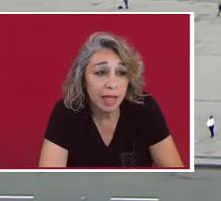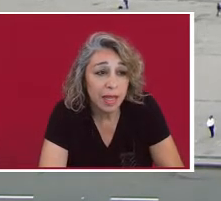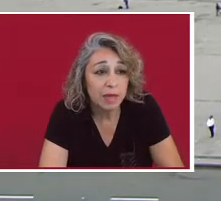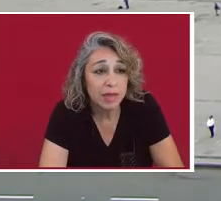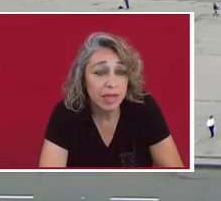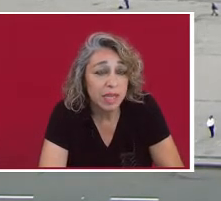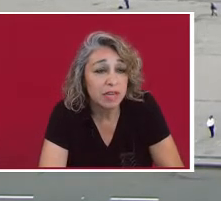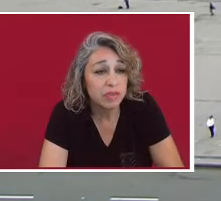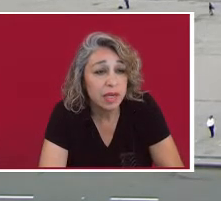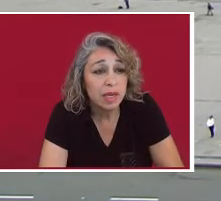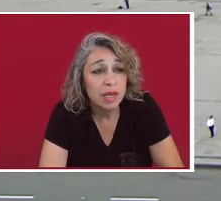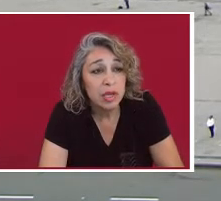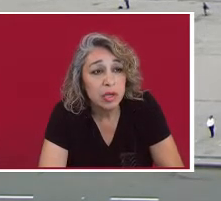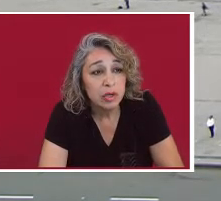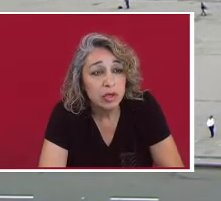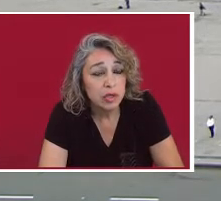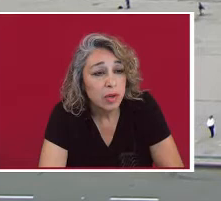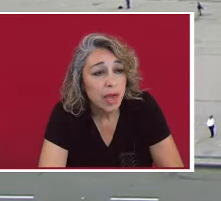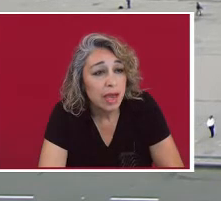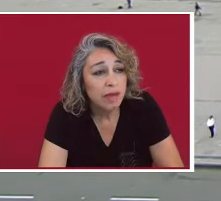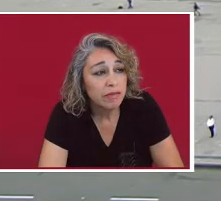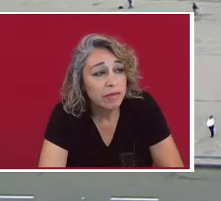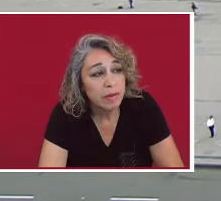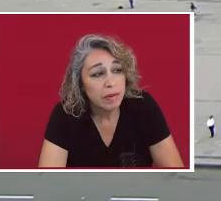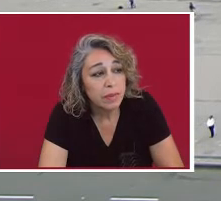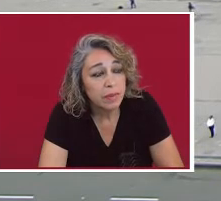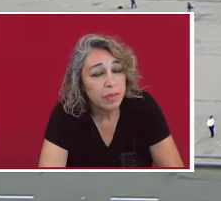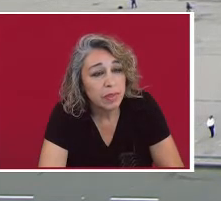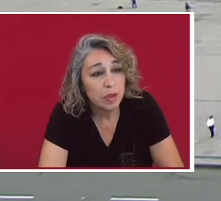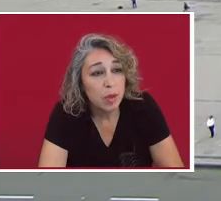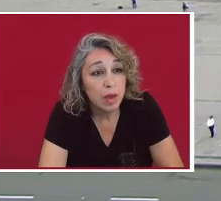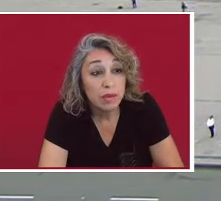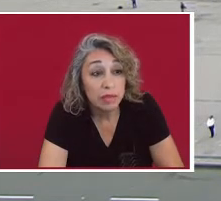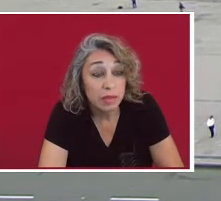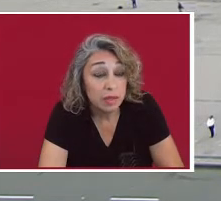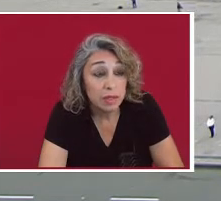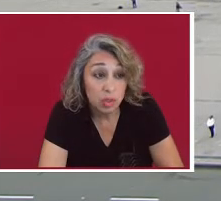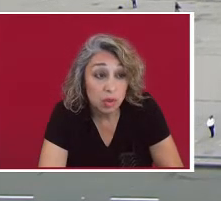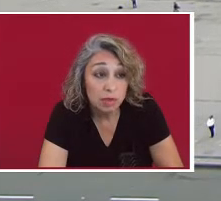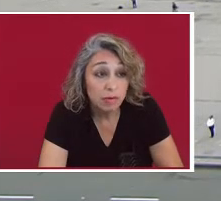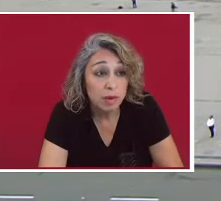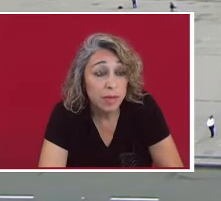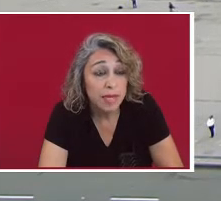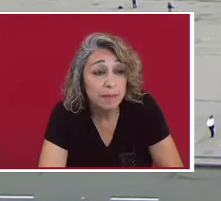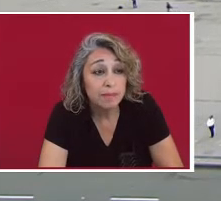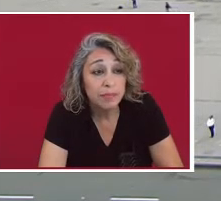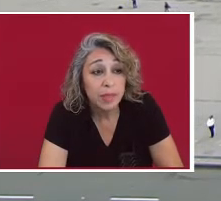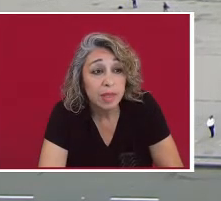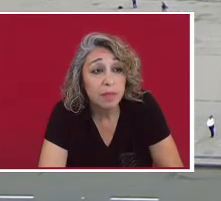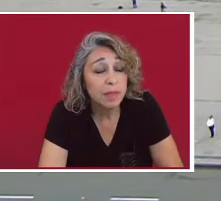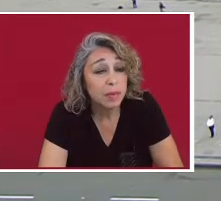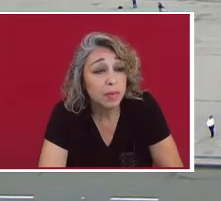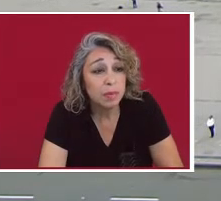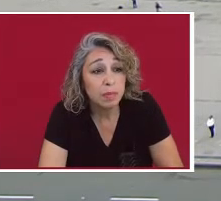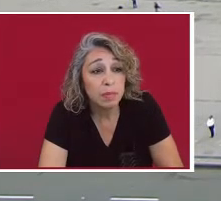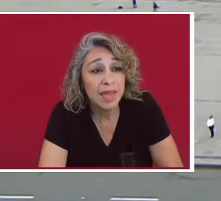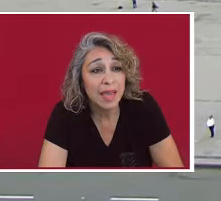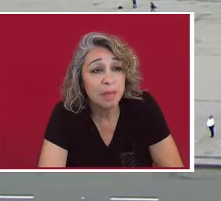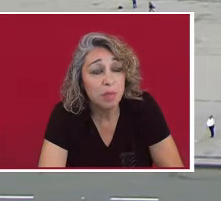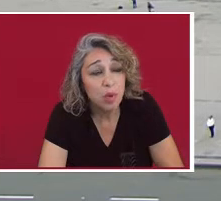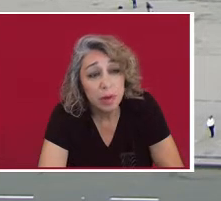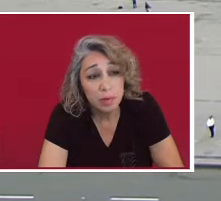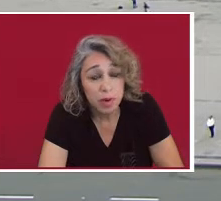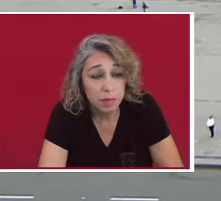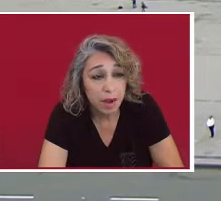and allowing the country to have the wealth stolen from it. The people